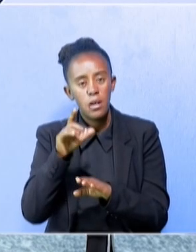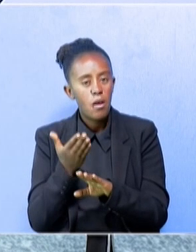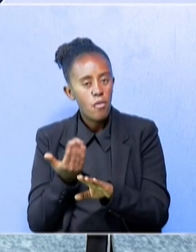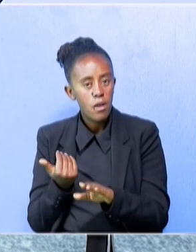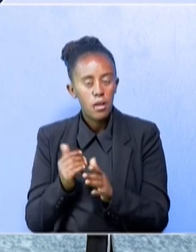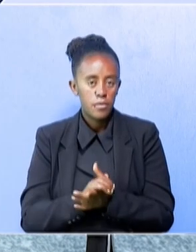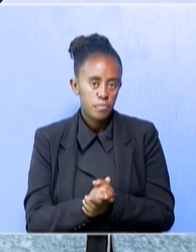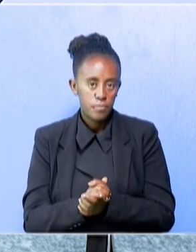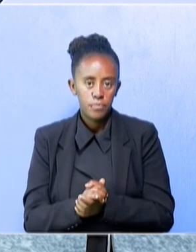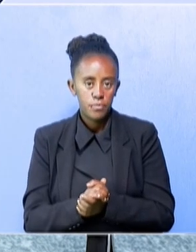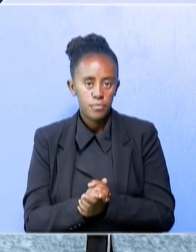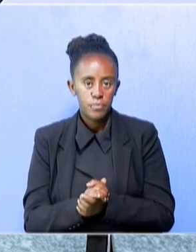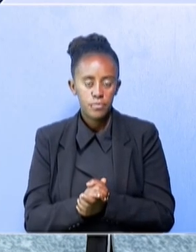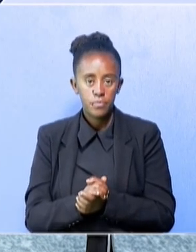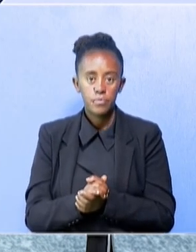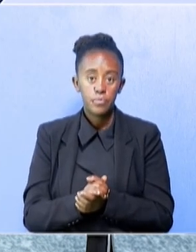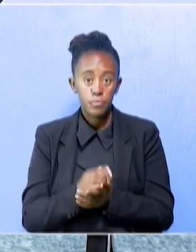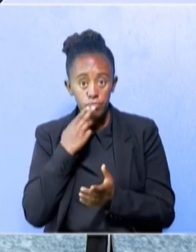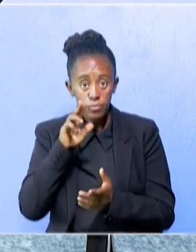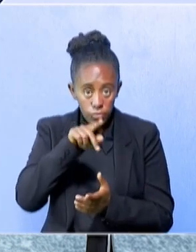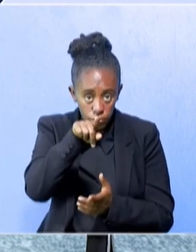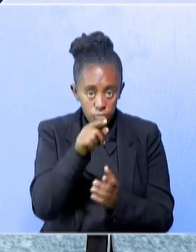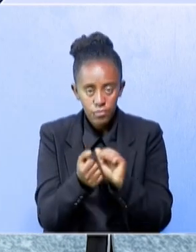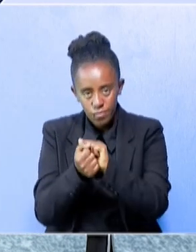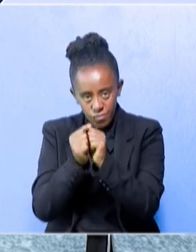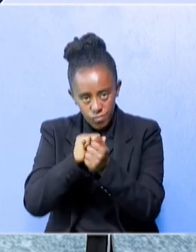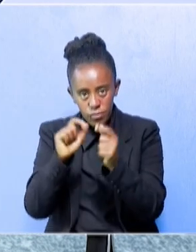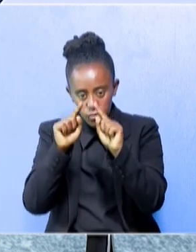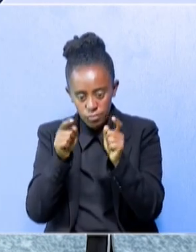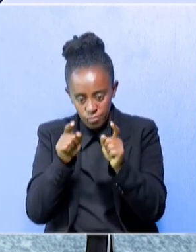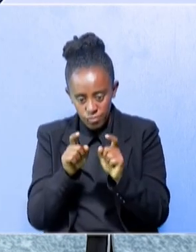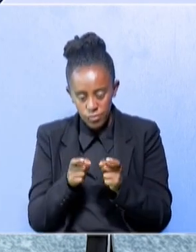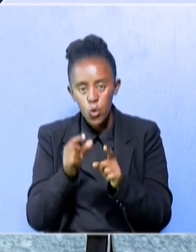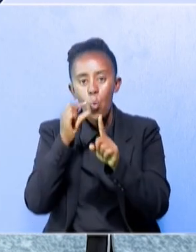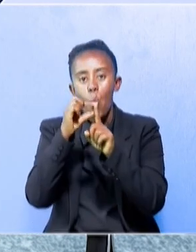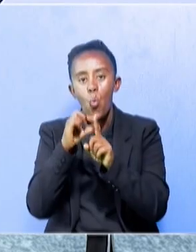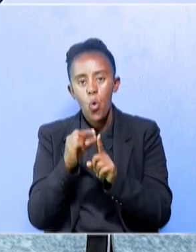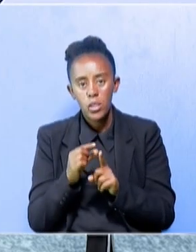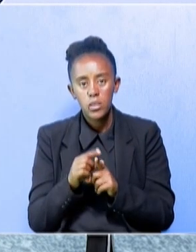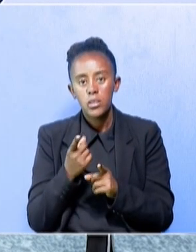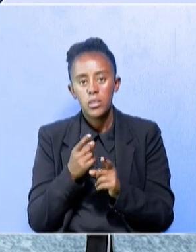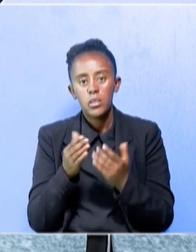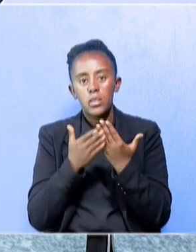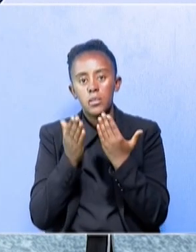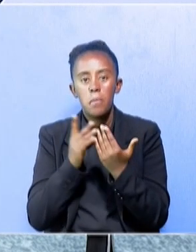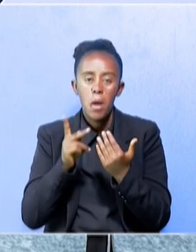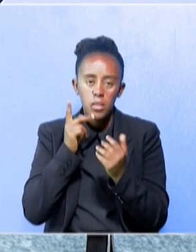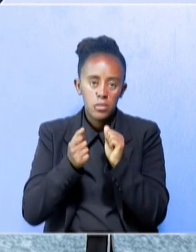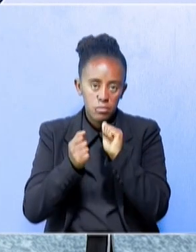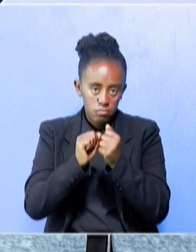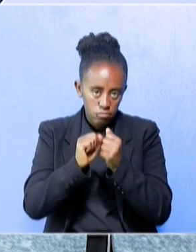Therefore, the instruction says that you have to change these verbs or words into what? Into simple past